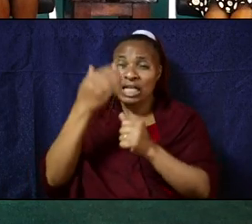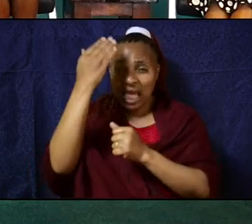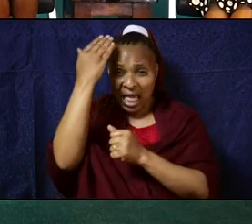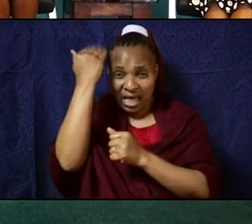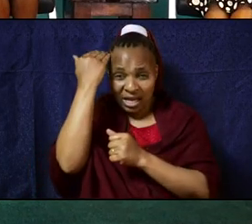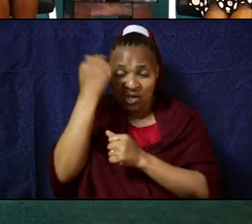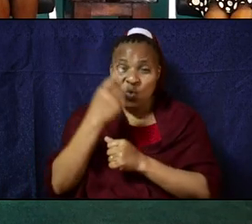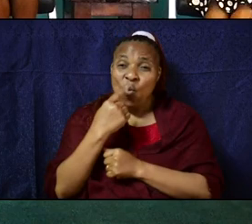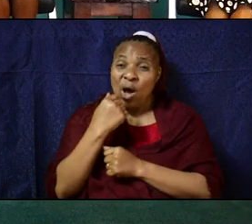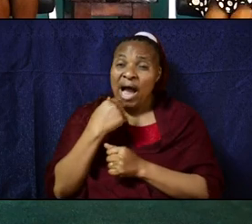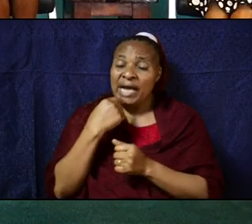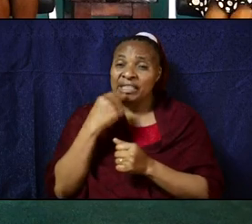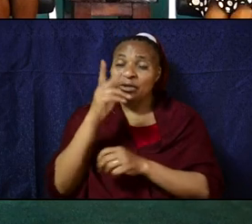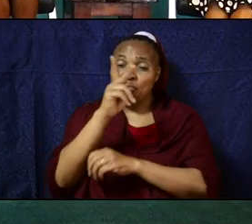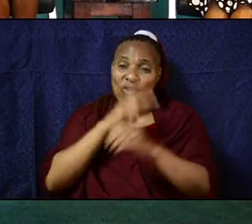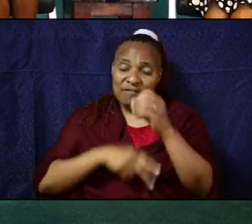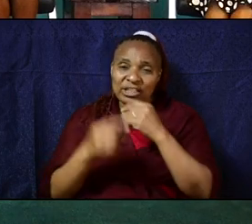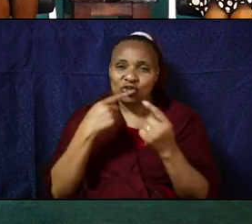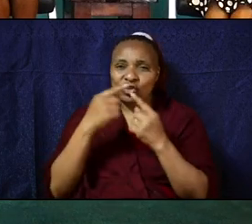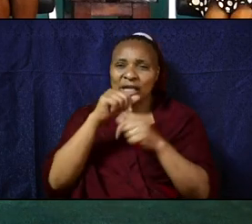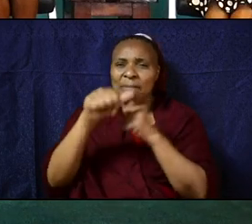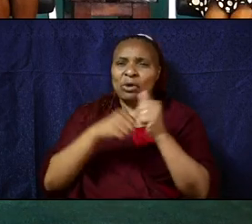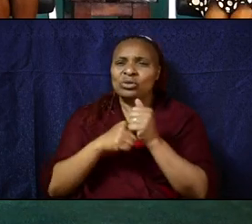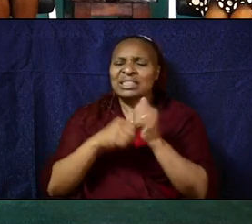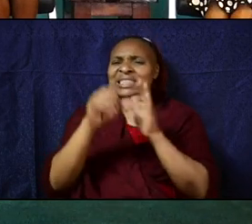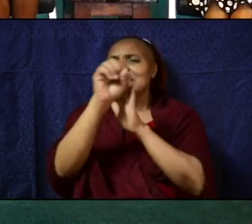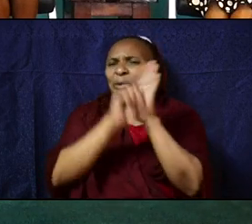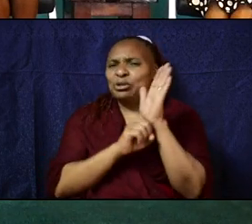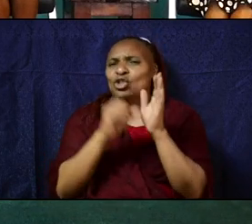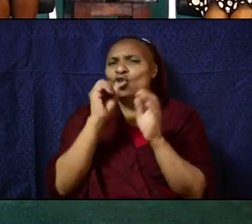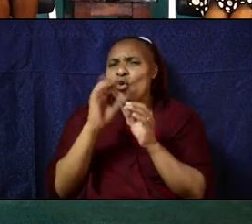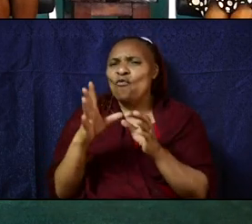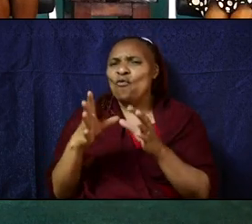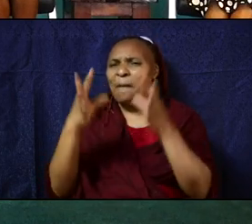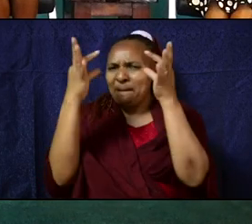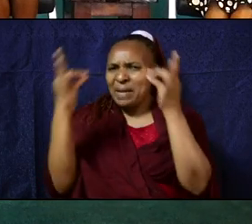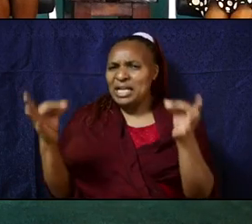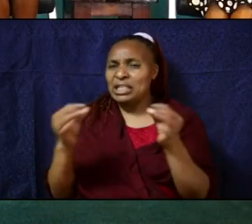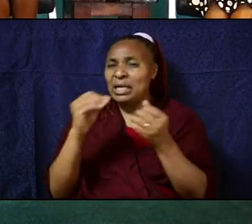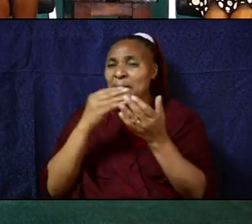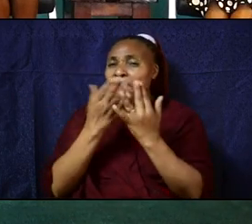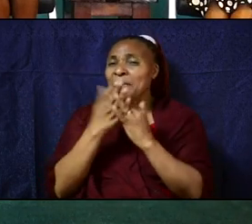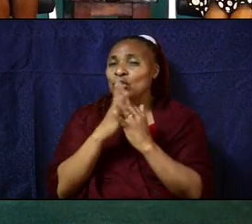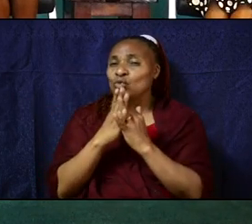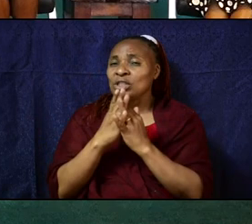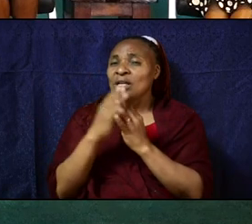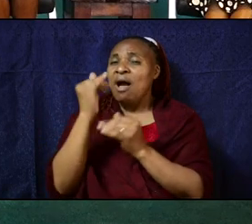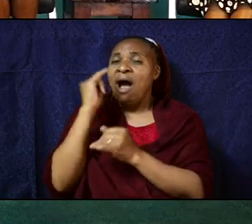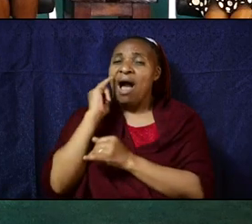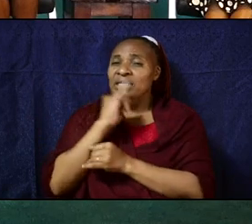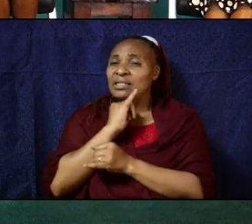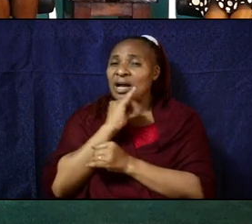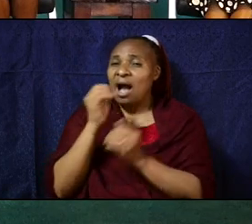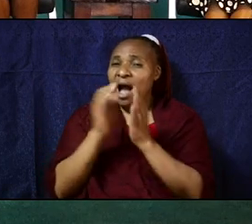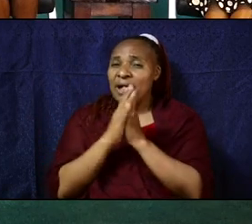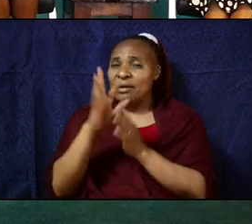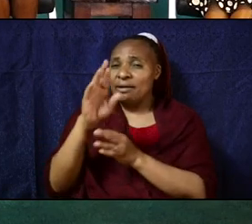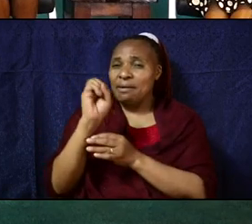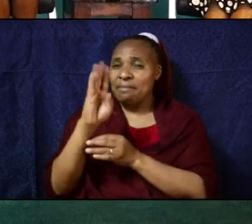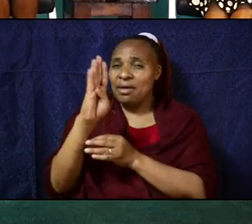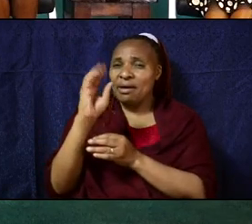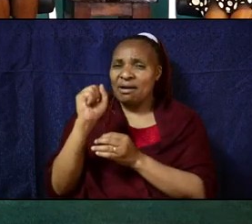in the Spirit of Prophecy, talks about this subject of marriage between Isaac and Rebekah? That it was a matter of